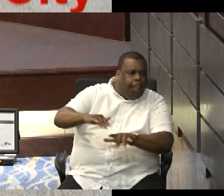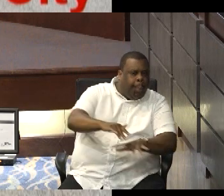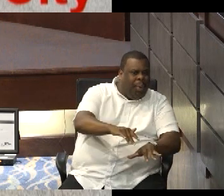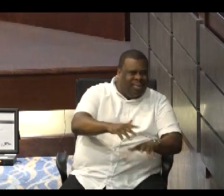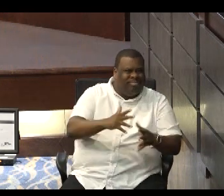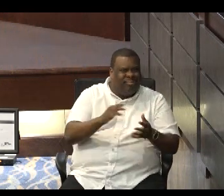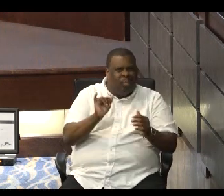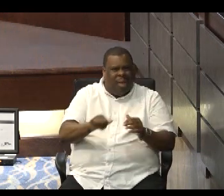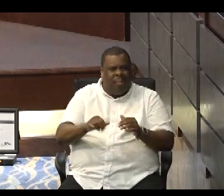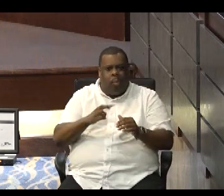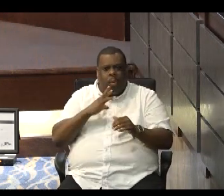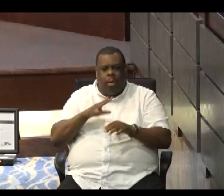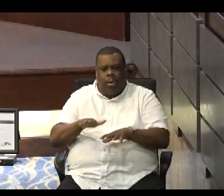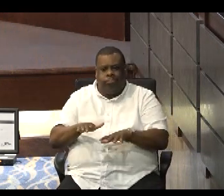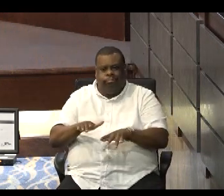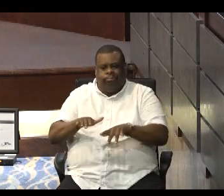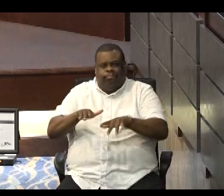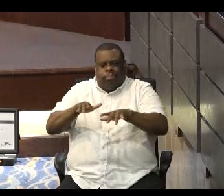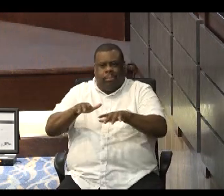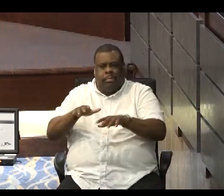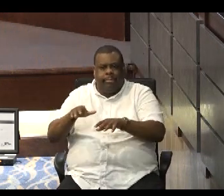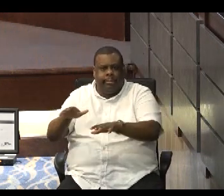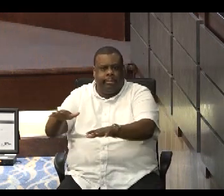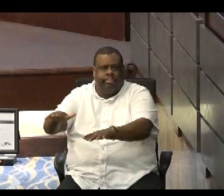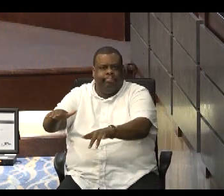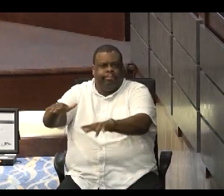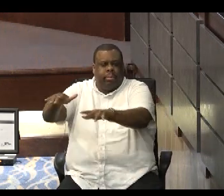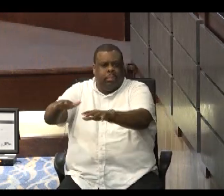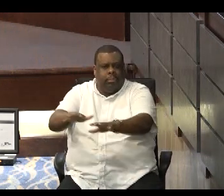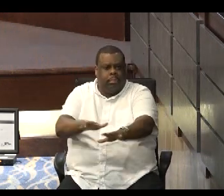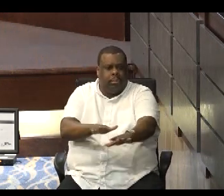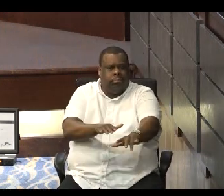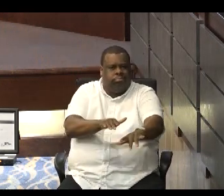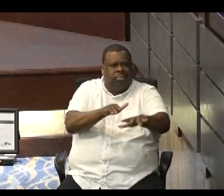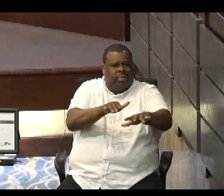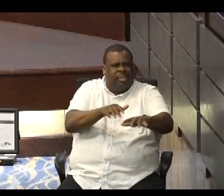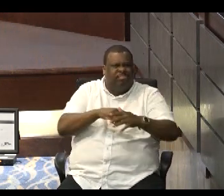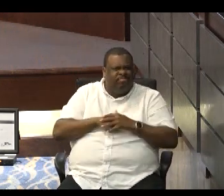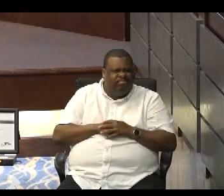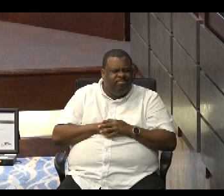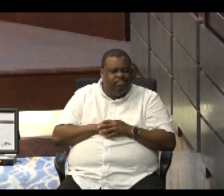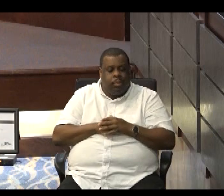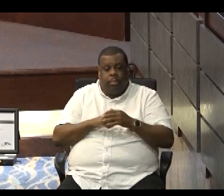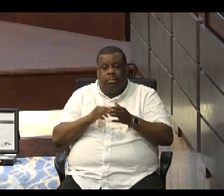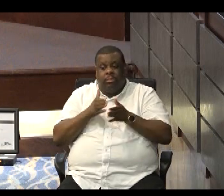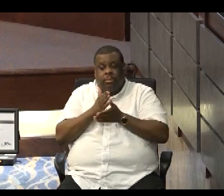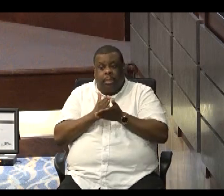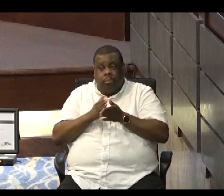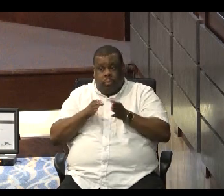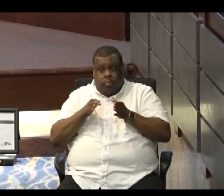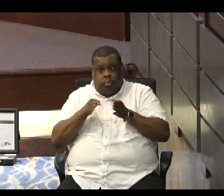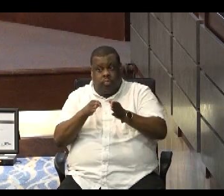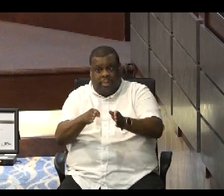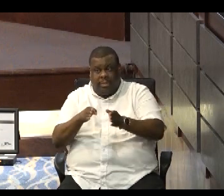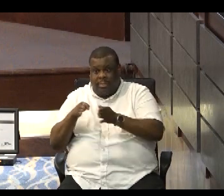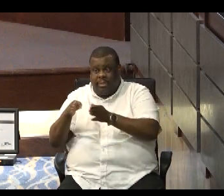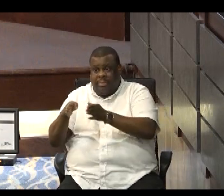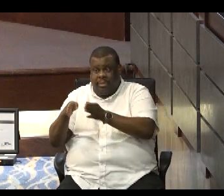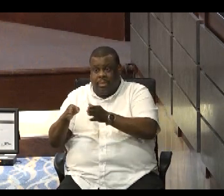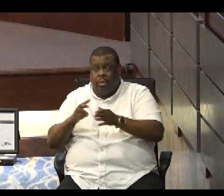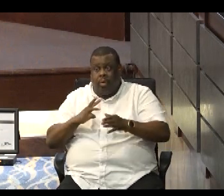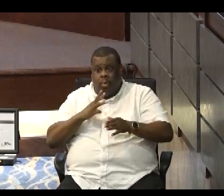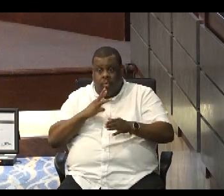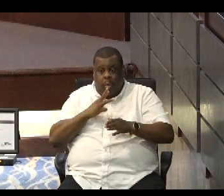in them. We end up with sections of street that hold water and new driveways